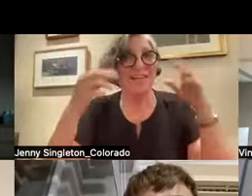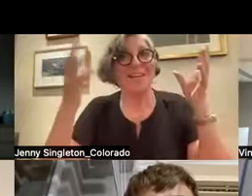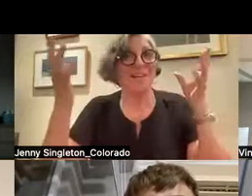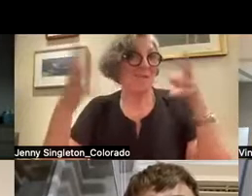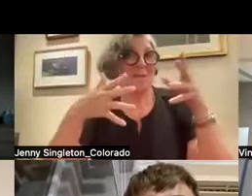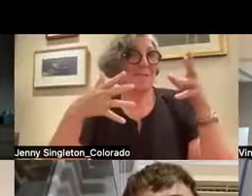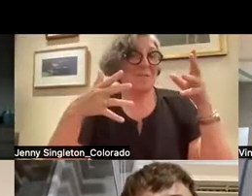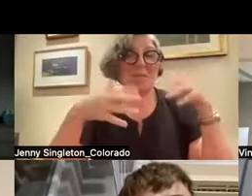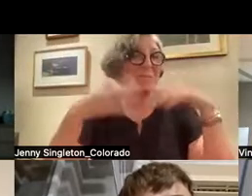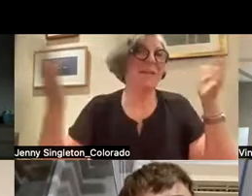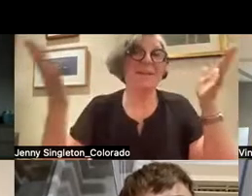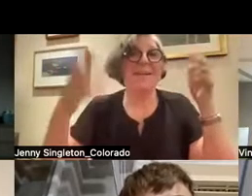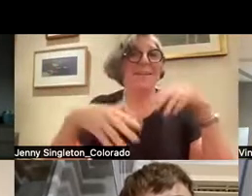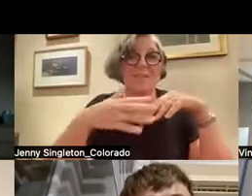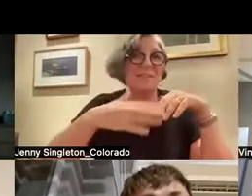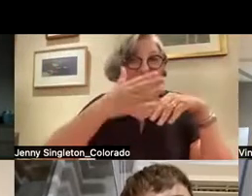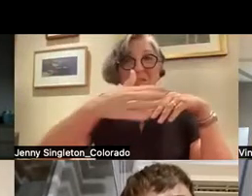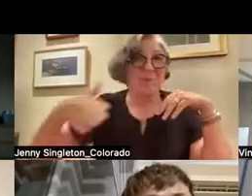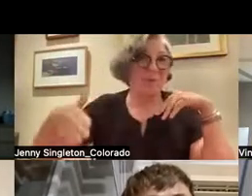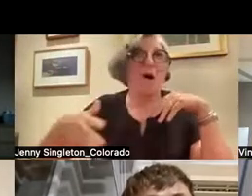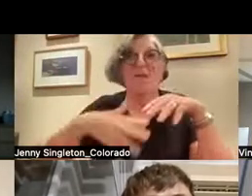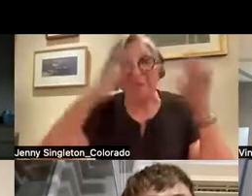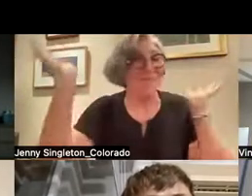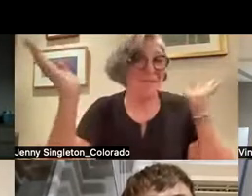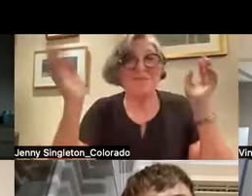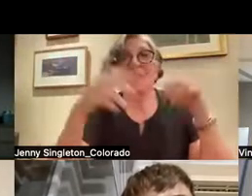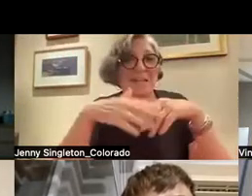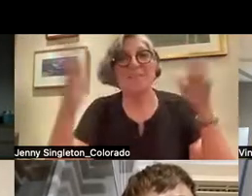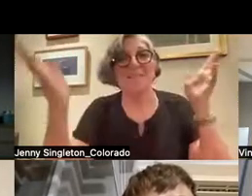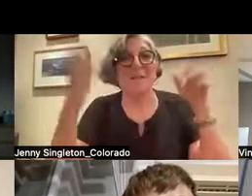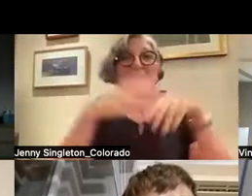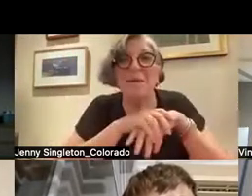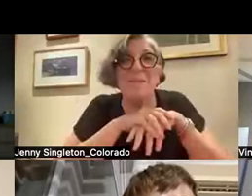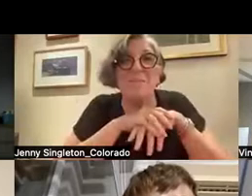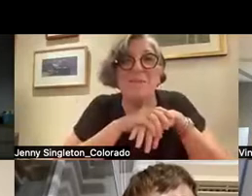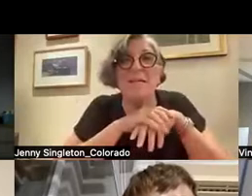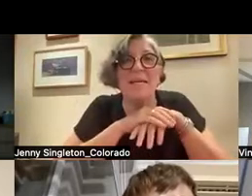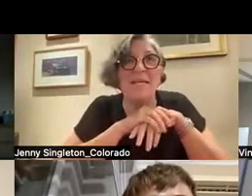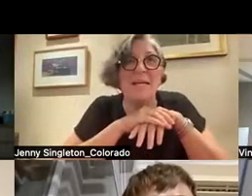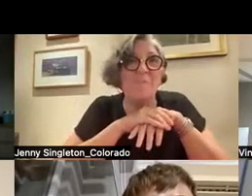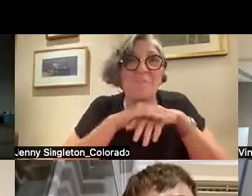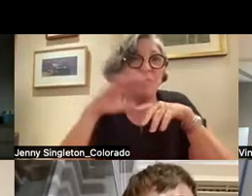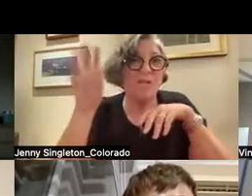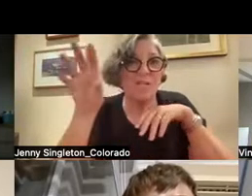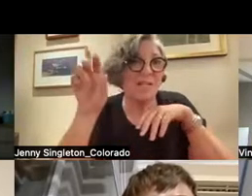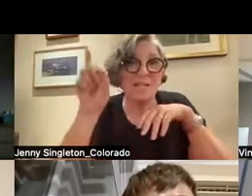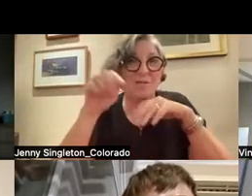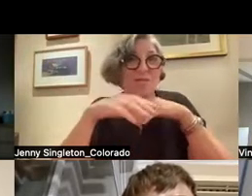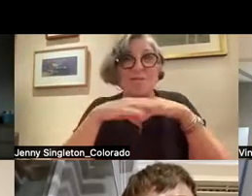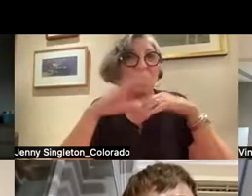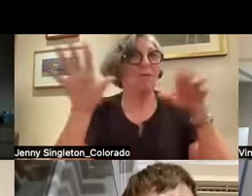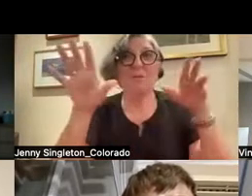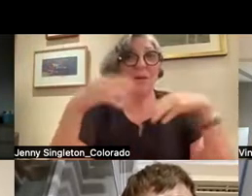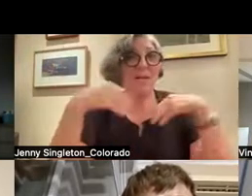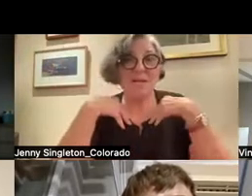languages to be similar, but just a little bit of water, you know, turns out to separate people, and British Sign Language